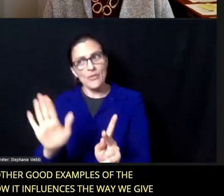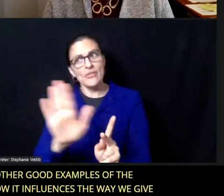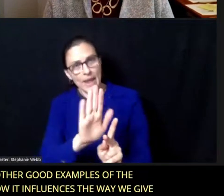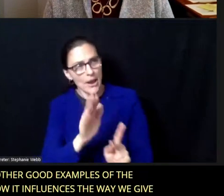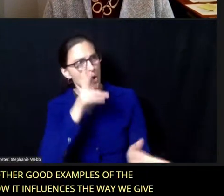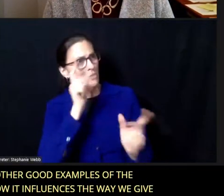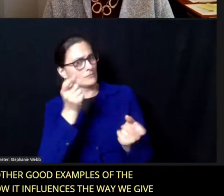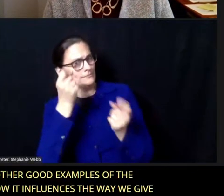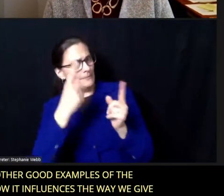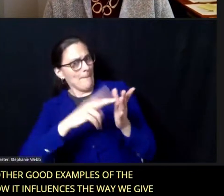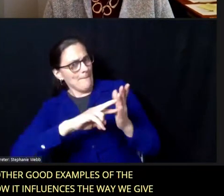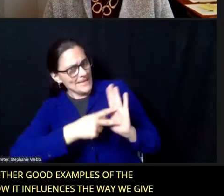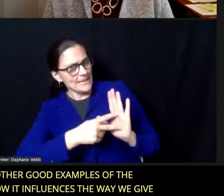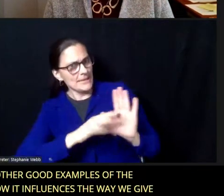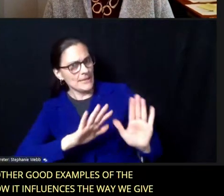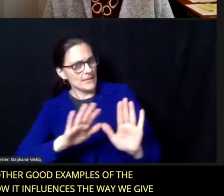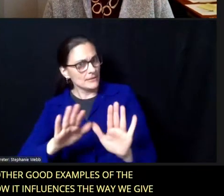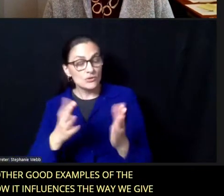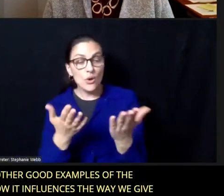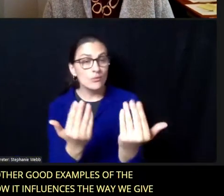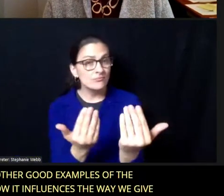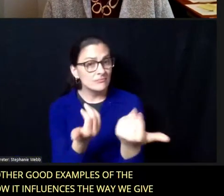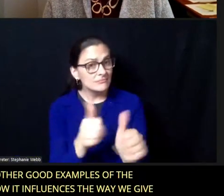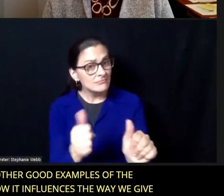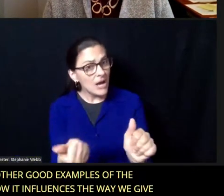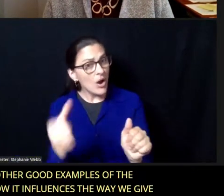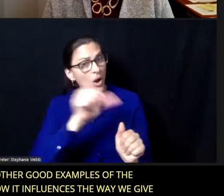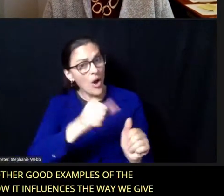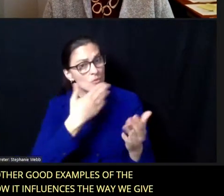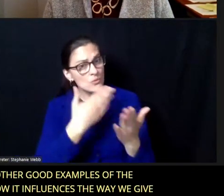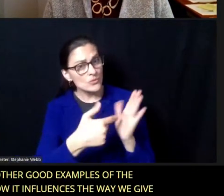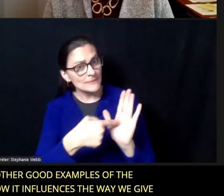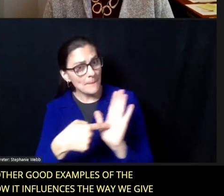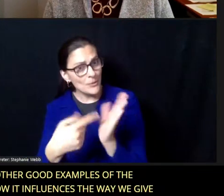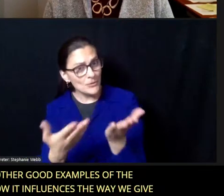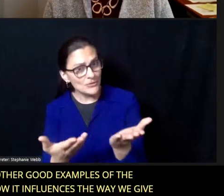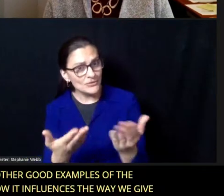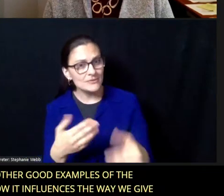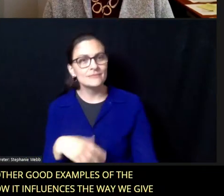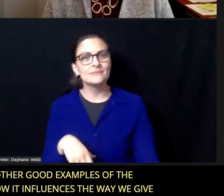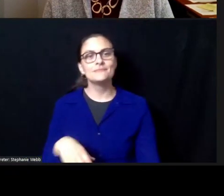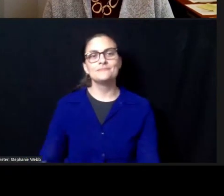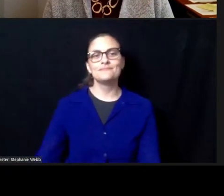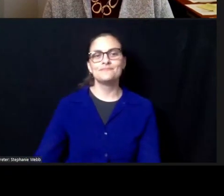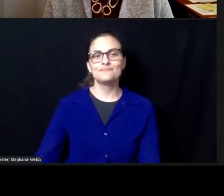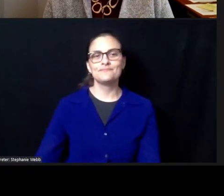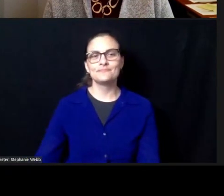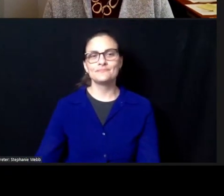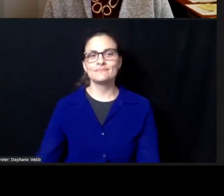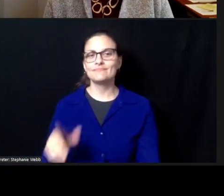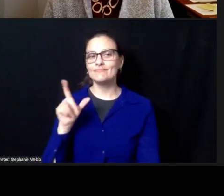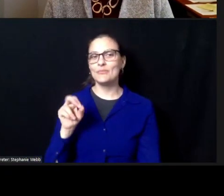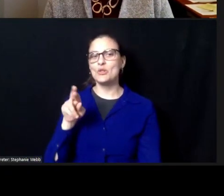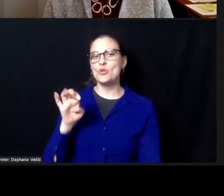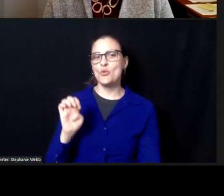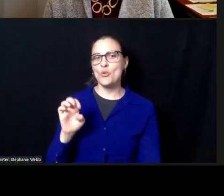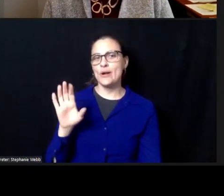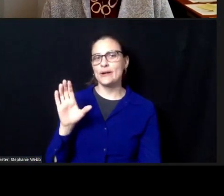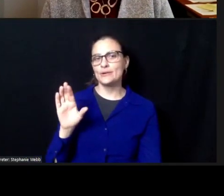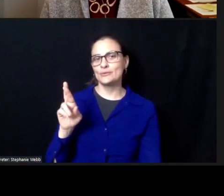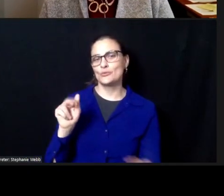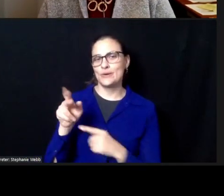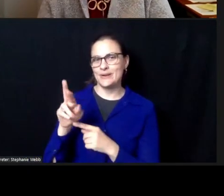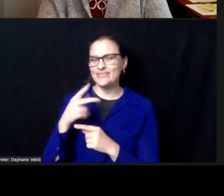Yeah, I think, you know, a lot of labels out of context, you know, they look nice, but they actually aren't all that useful out